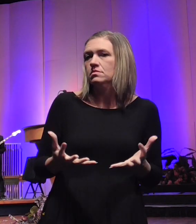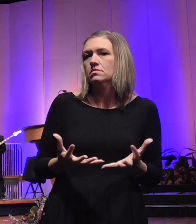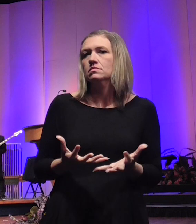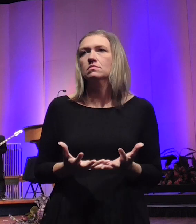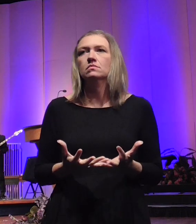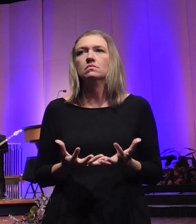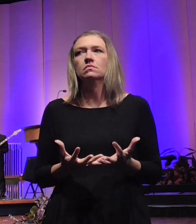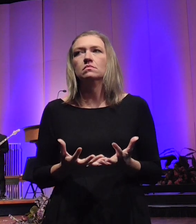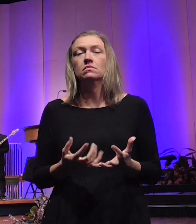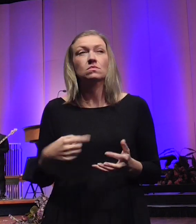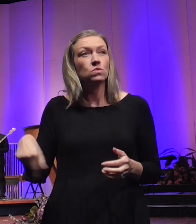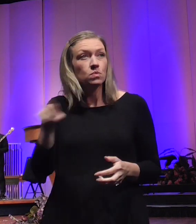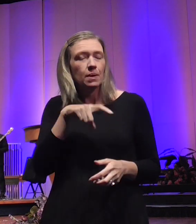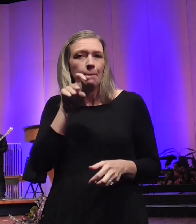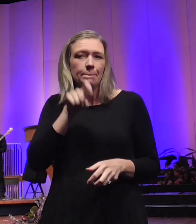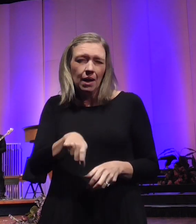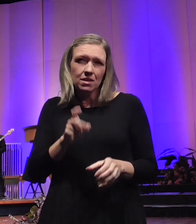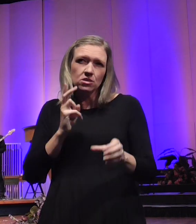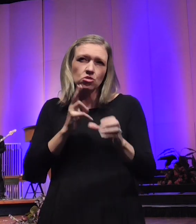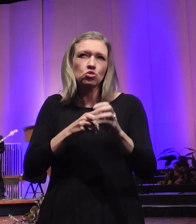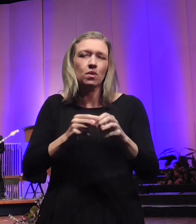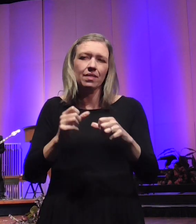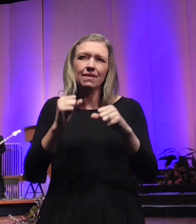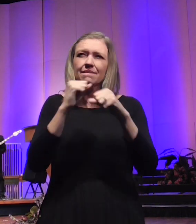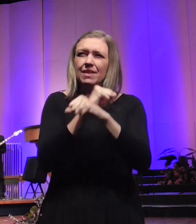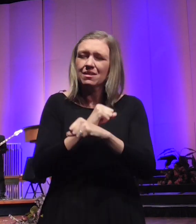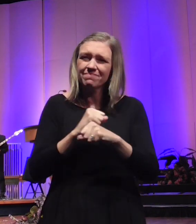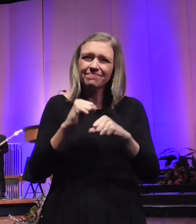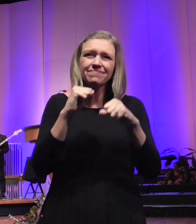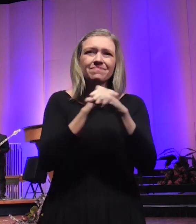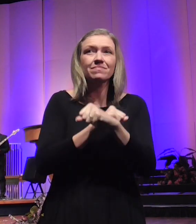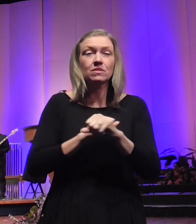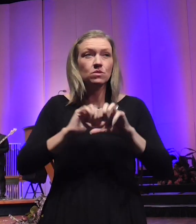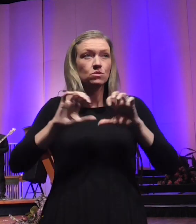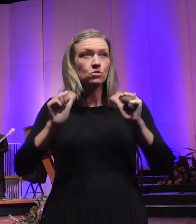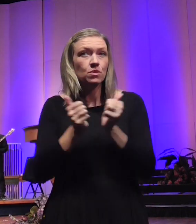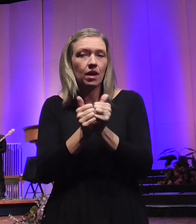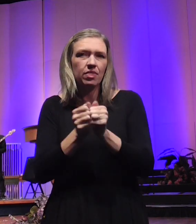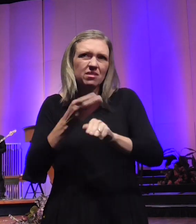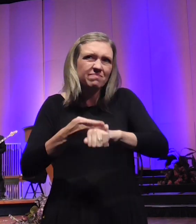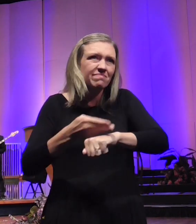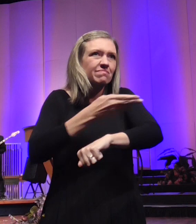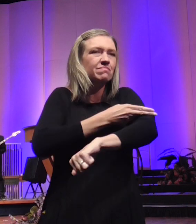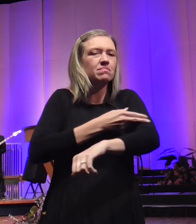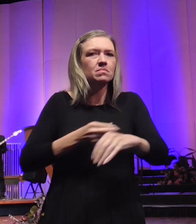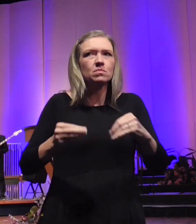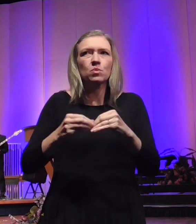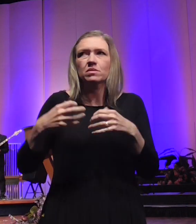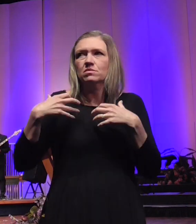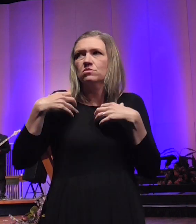We must join the fight, together we are strong.